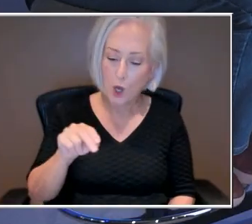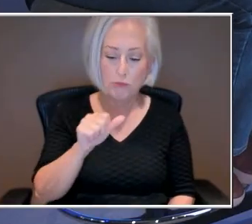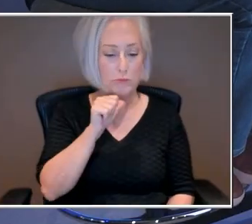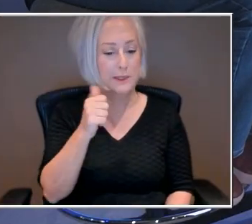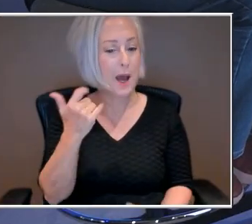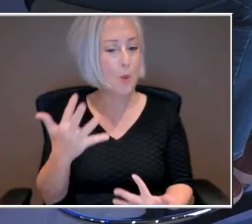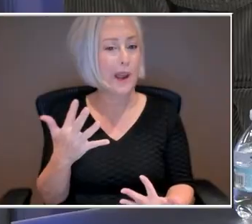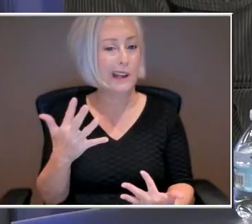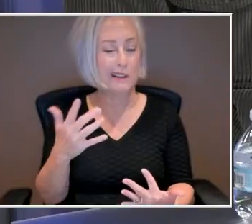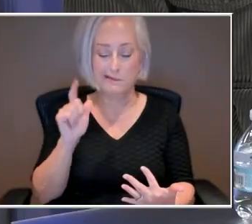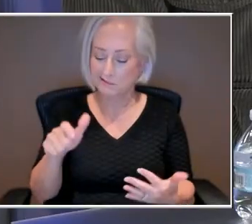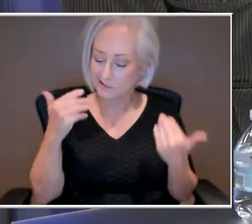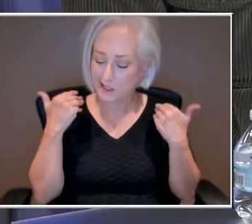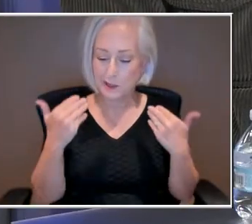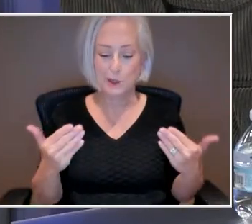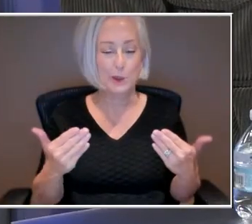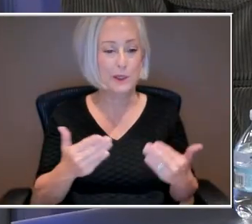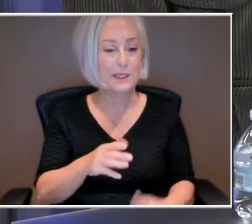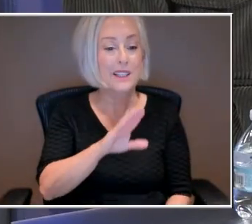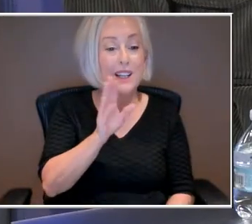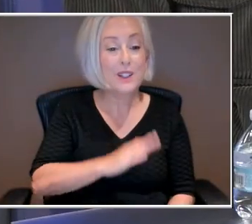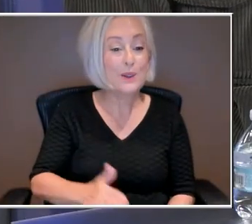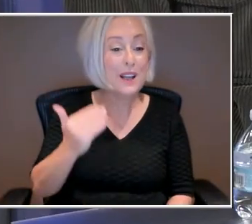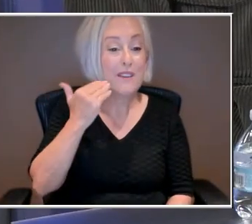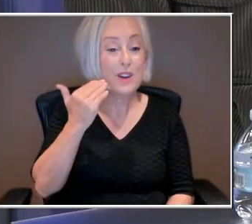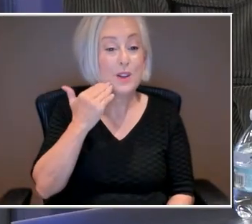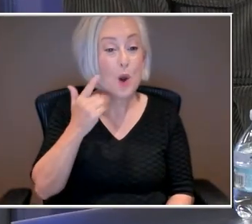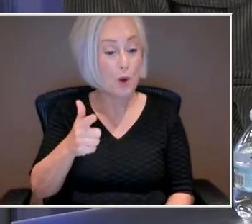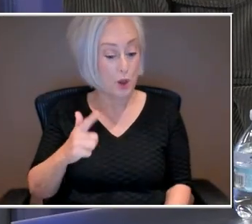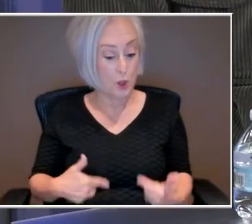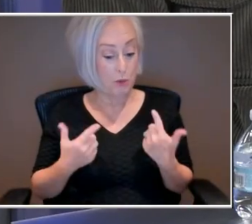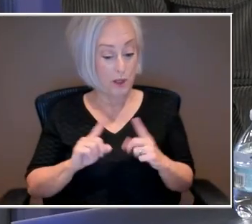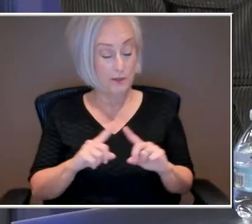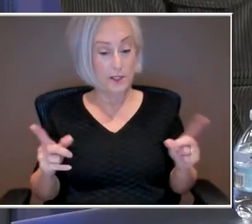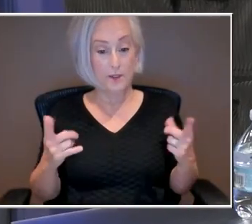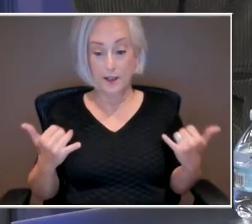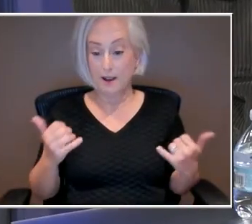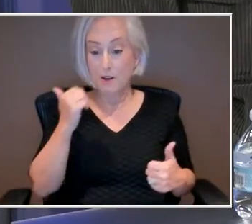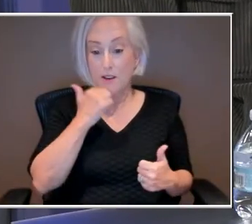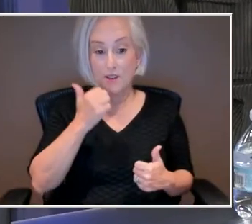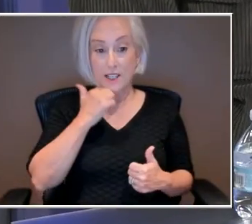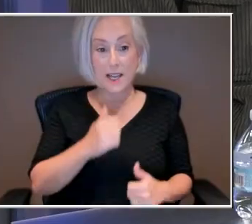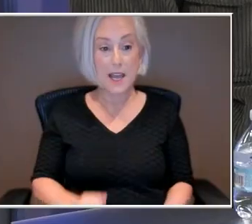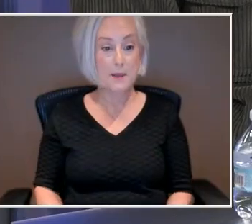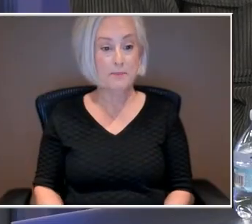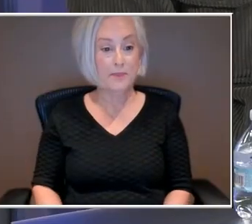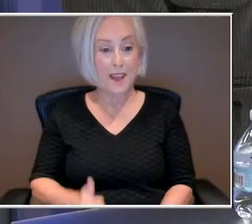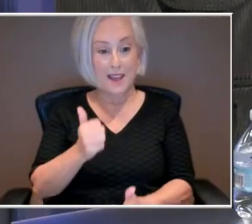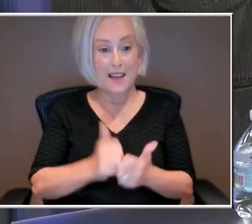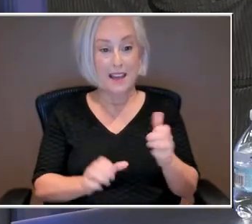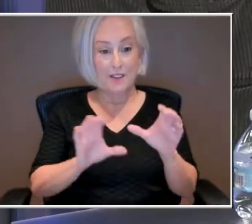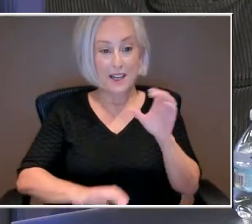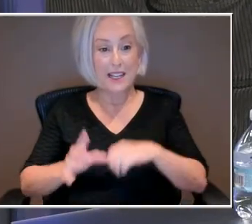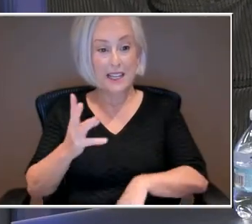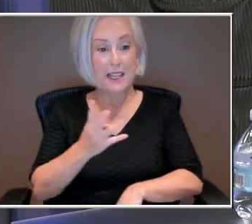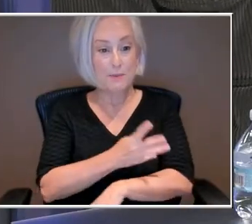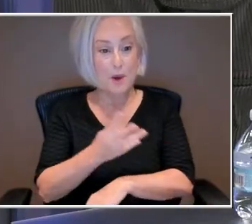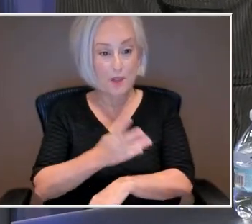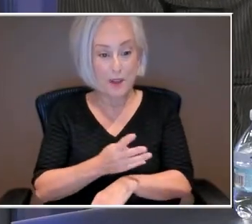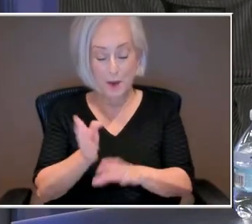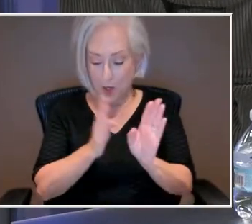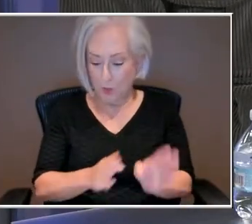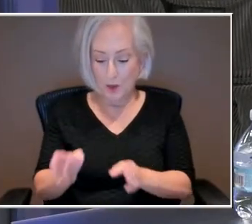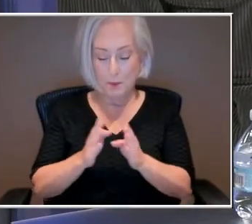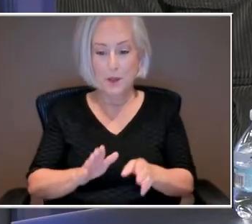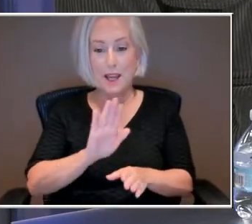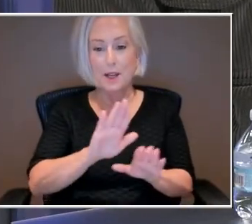just, know. You know, you live differently every day, and to us, we've kept, you know, every chemo, we planned my wedding, and We knew Jordan and Joe were going to